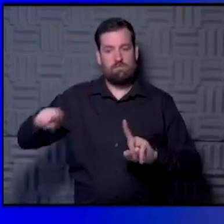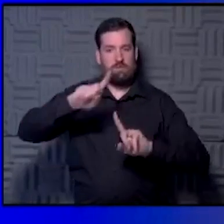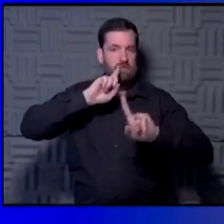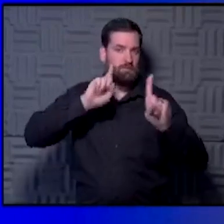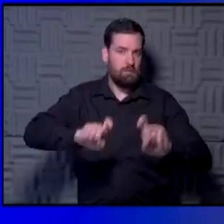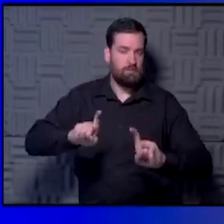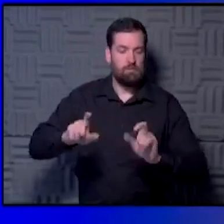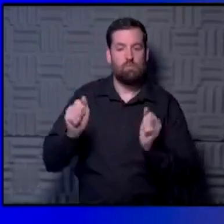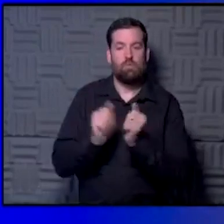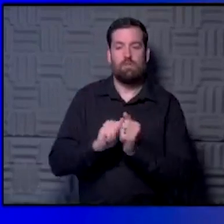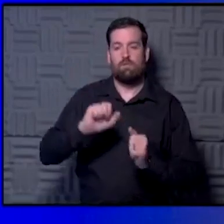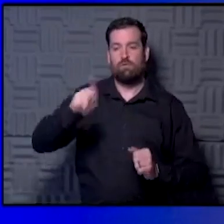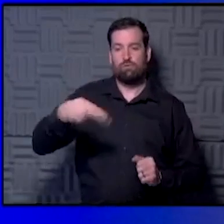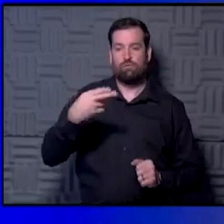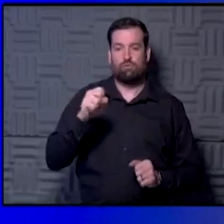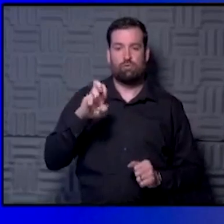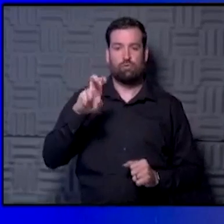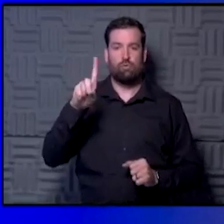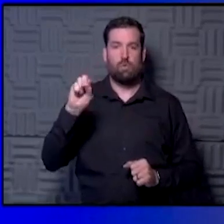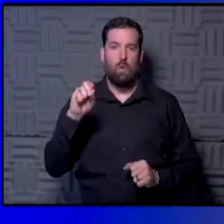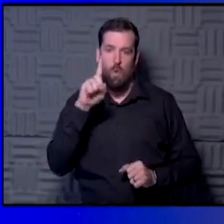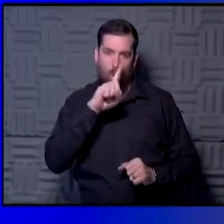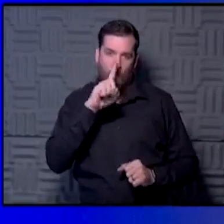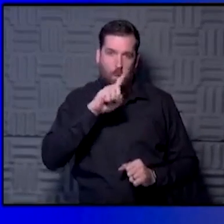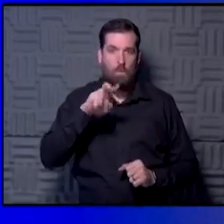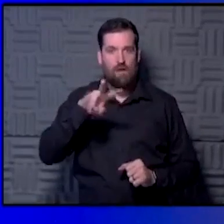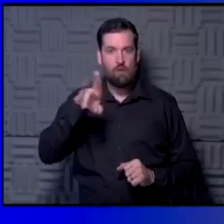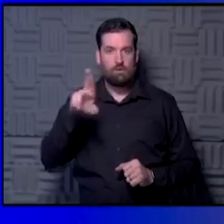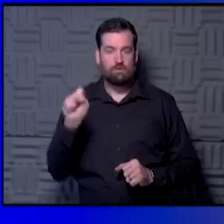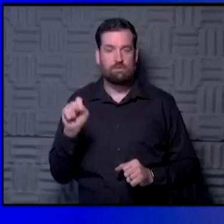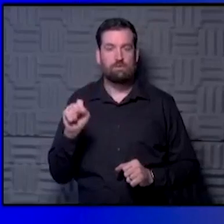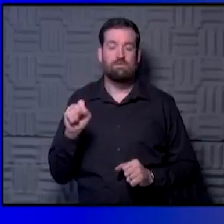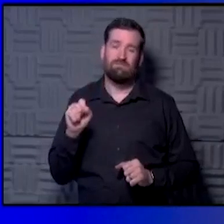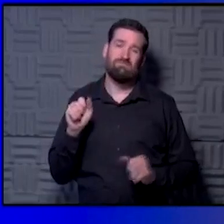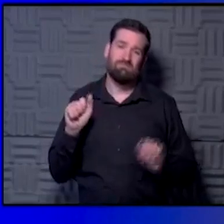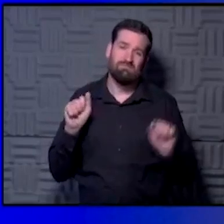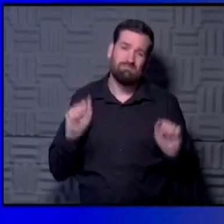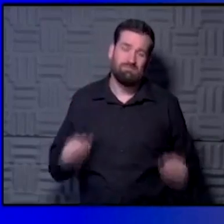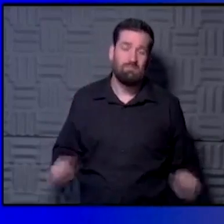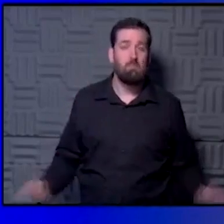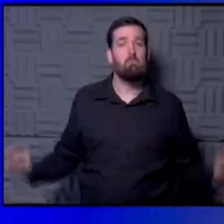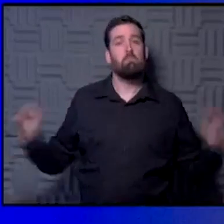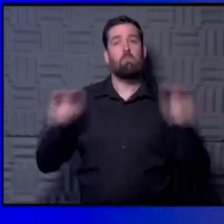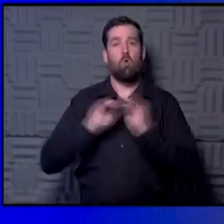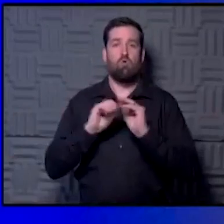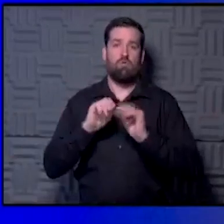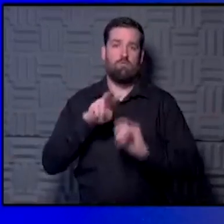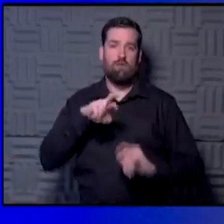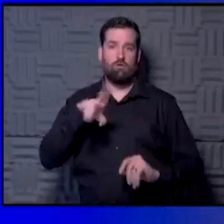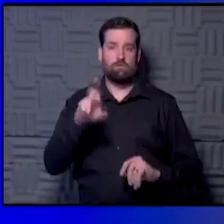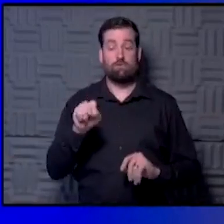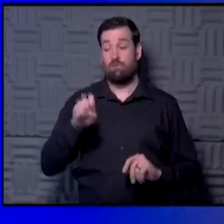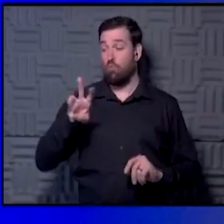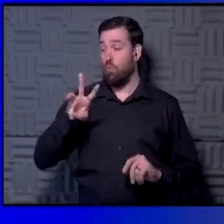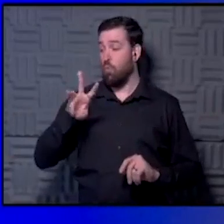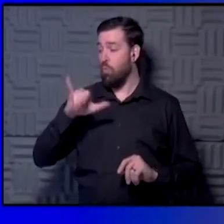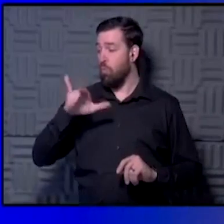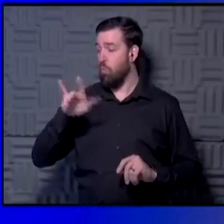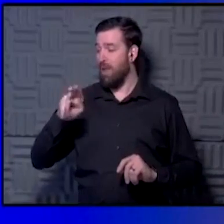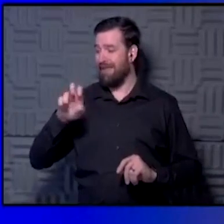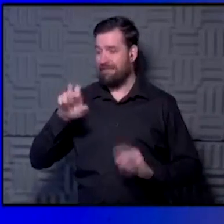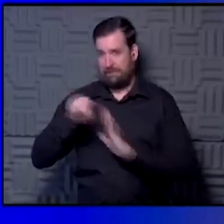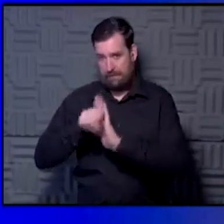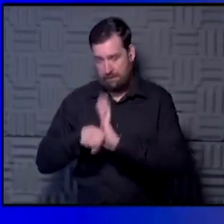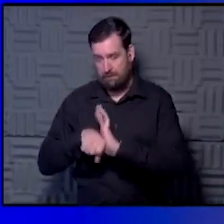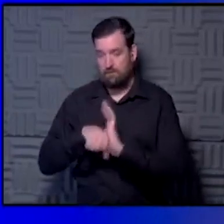with the pseudovirus that they did in the lab, they showed that you actually maybe produce more virus. So certainly the Wayne State one, if it's showing that you